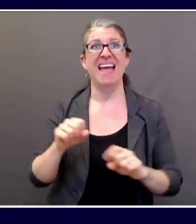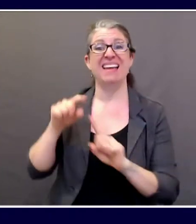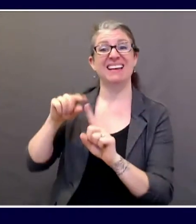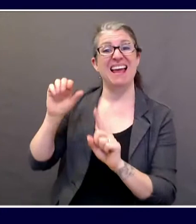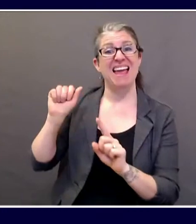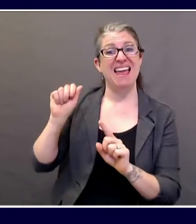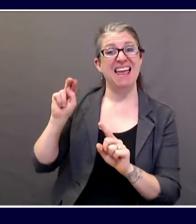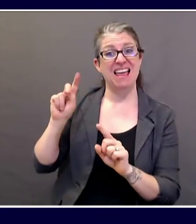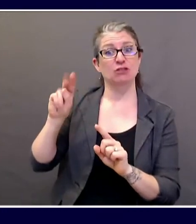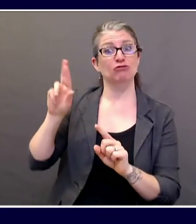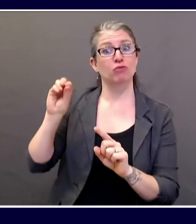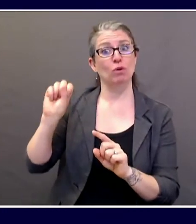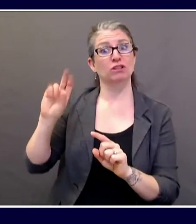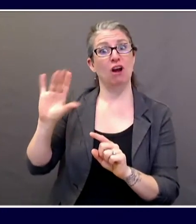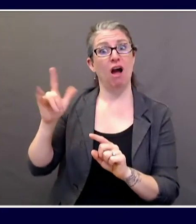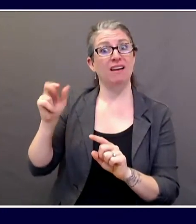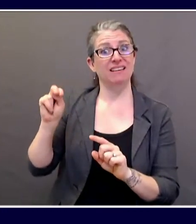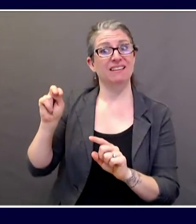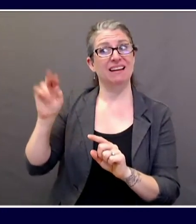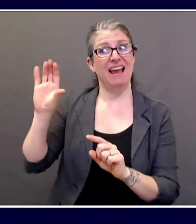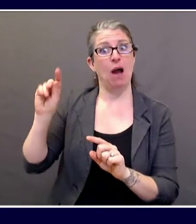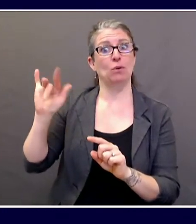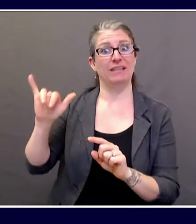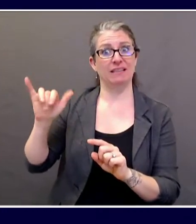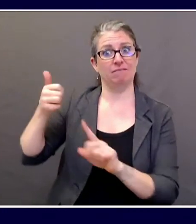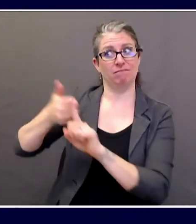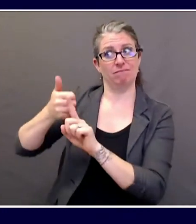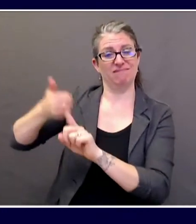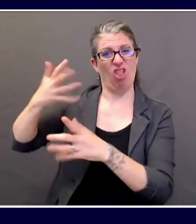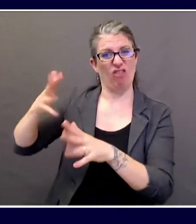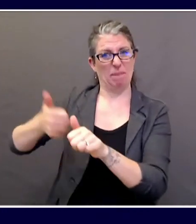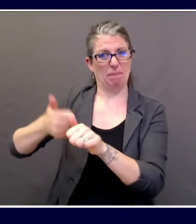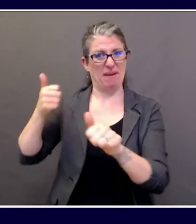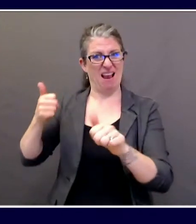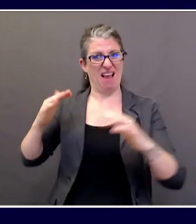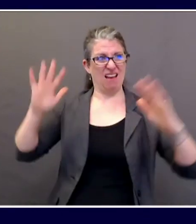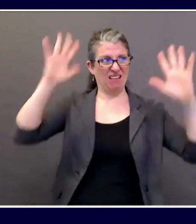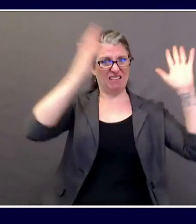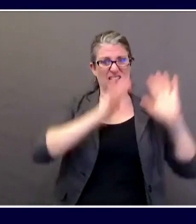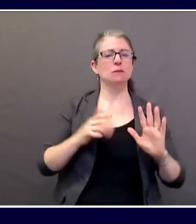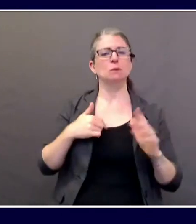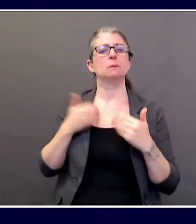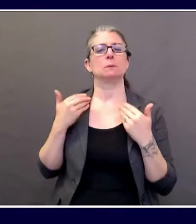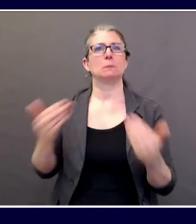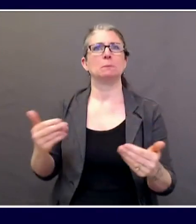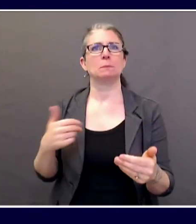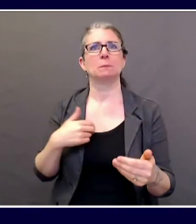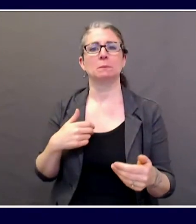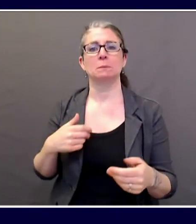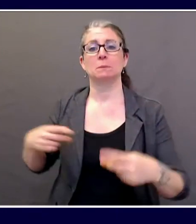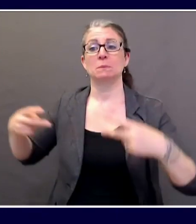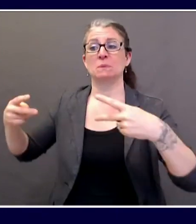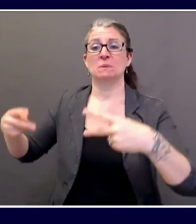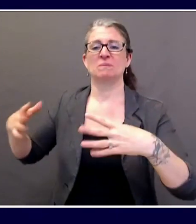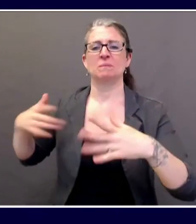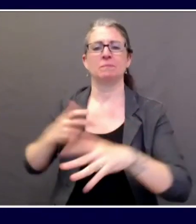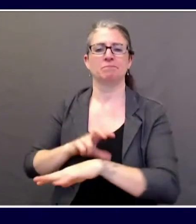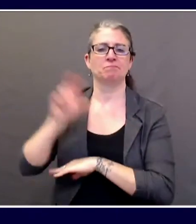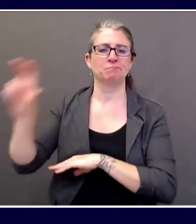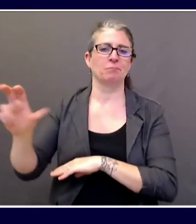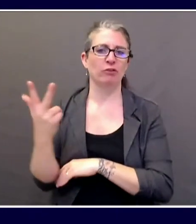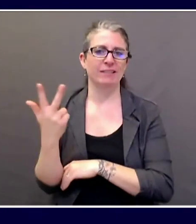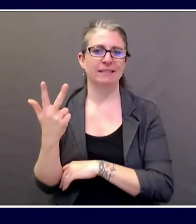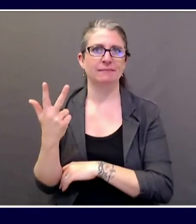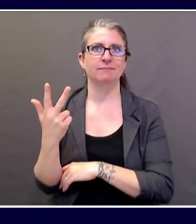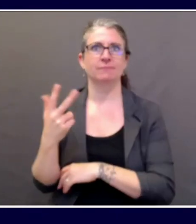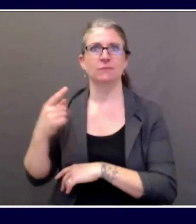at least an additional 1,170 first doses. And then my team and I are again scouring the land to